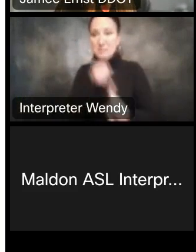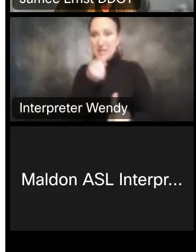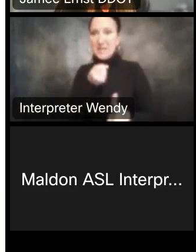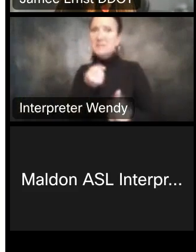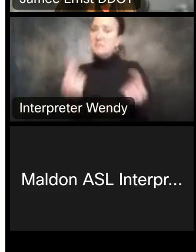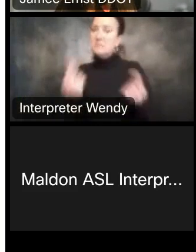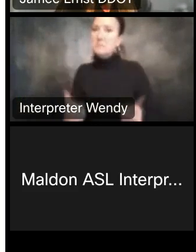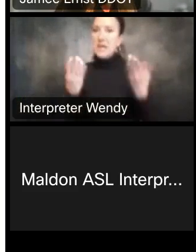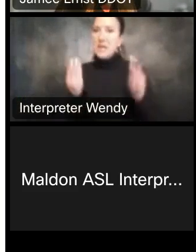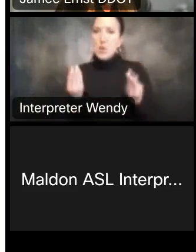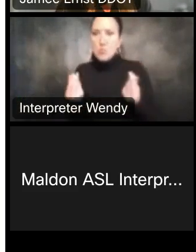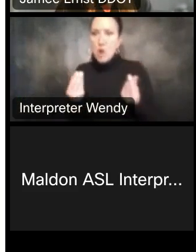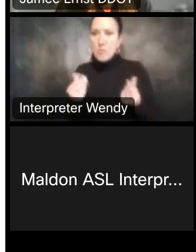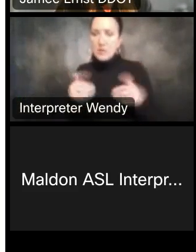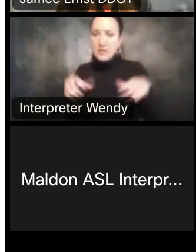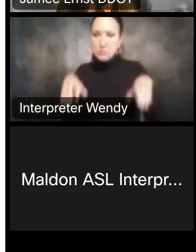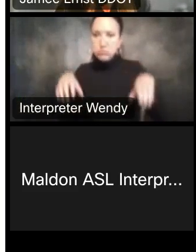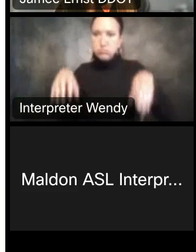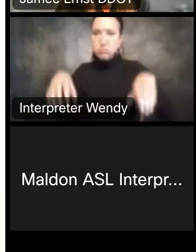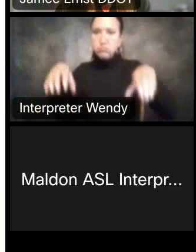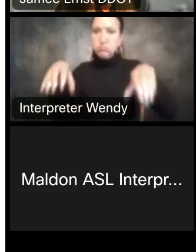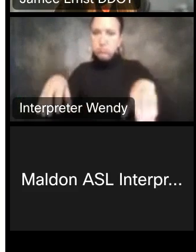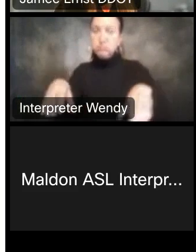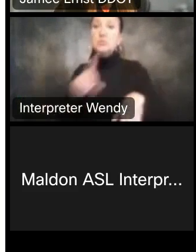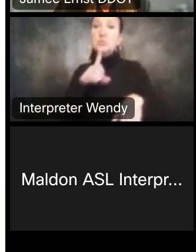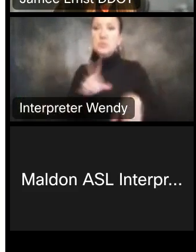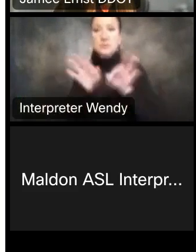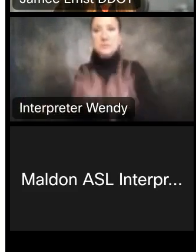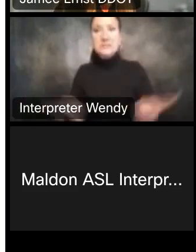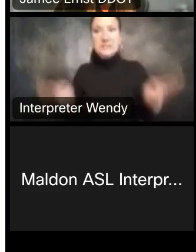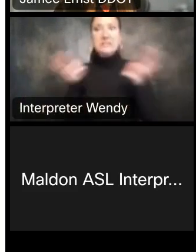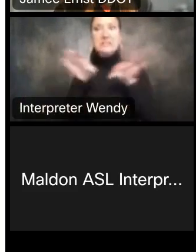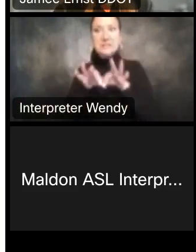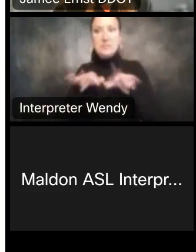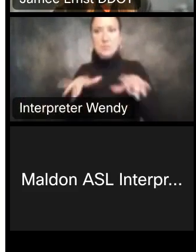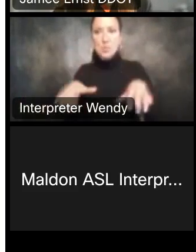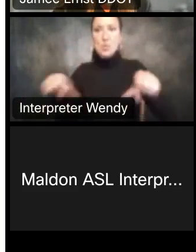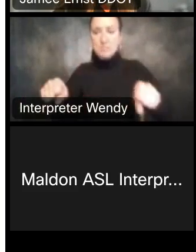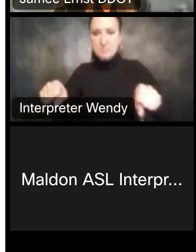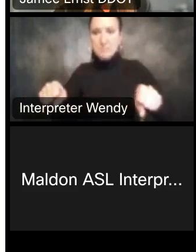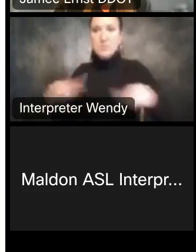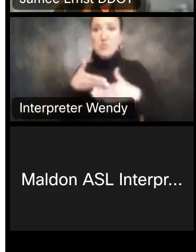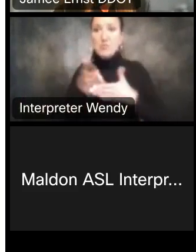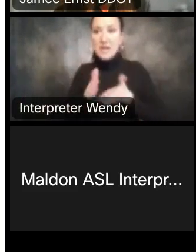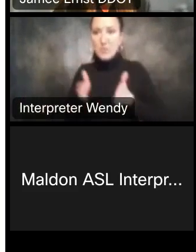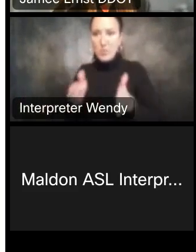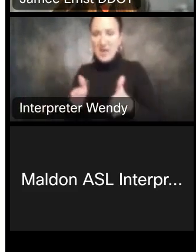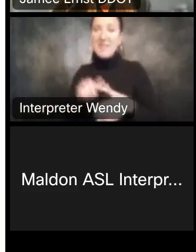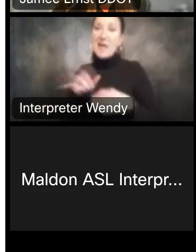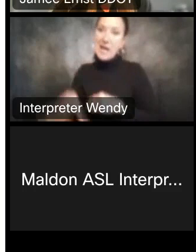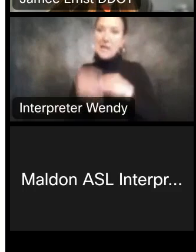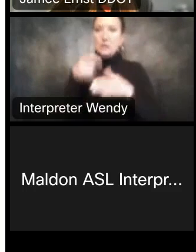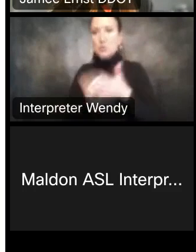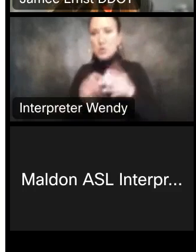of properties along the corridor and require significant right-of-way acquisition, which also adds to the project